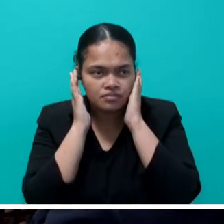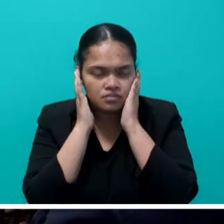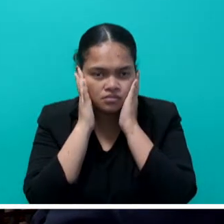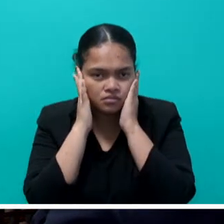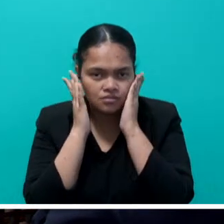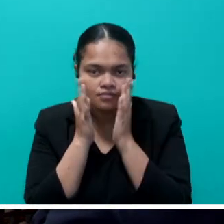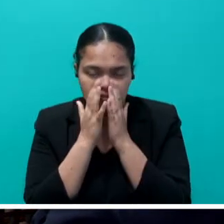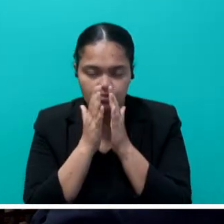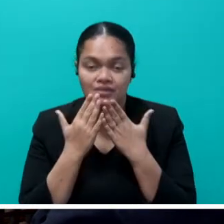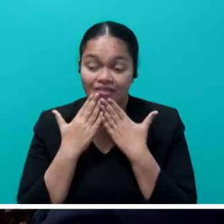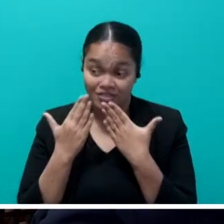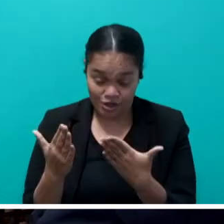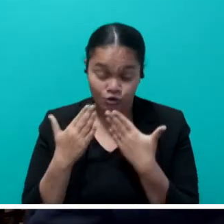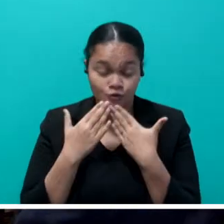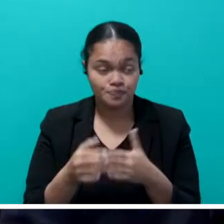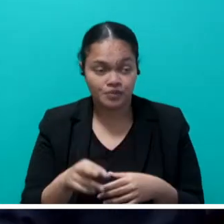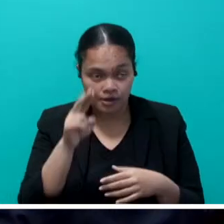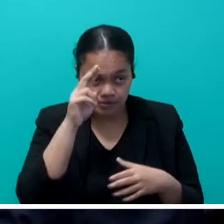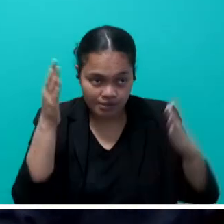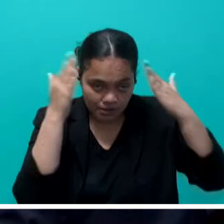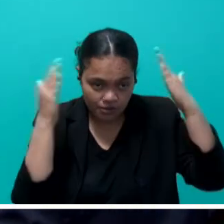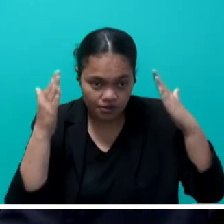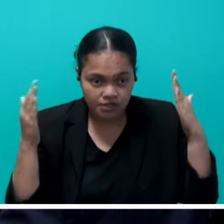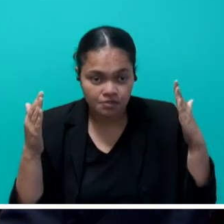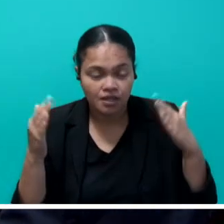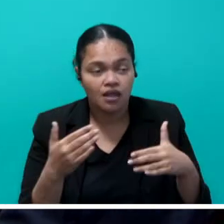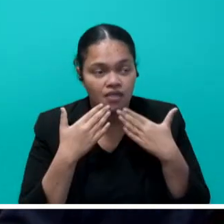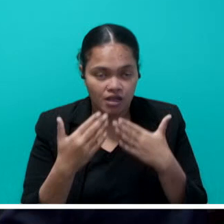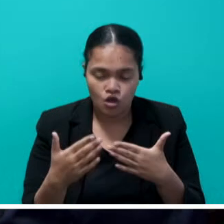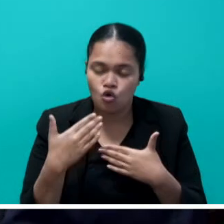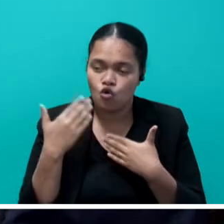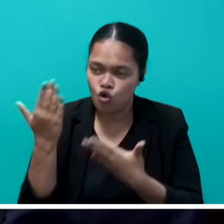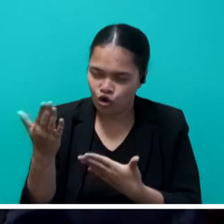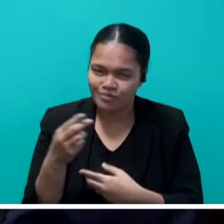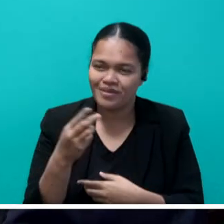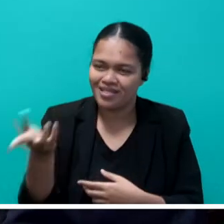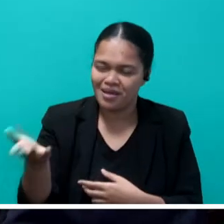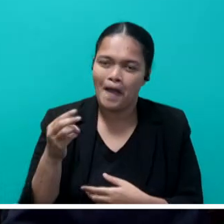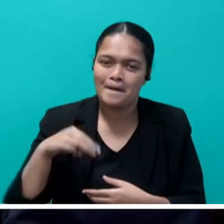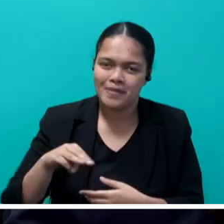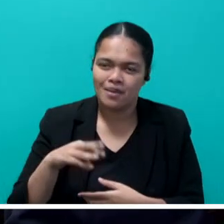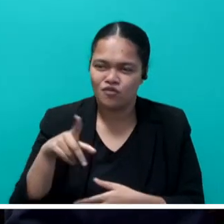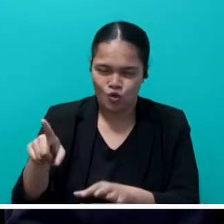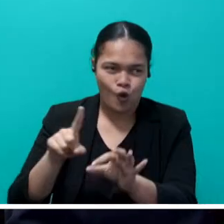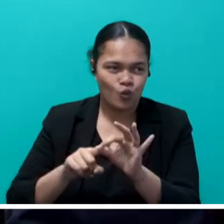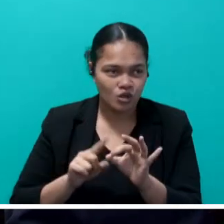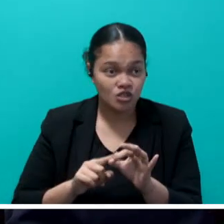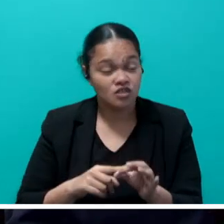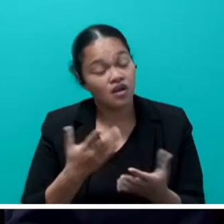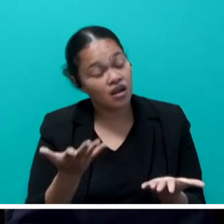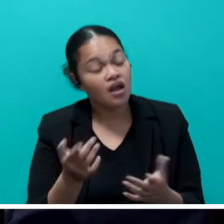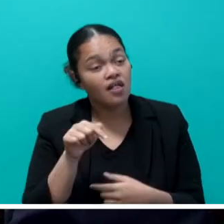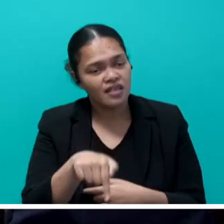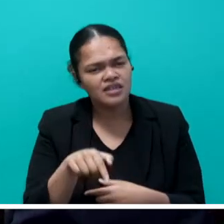Thank you, Mr. Speaker. Thank the Honourable Member for his question. In fact, Mr. Speaker, this